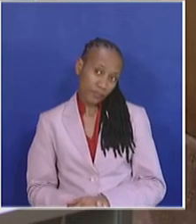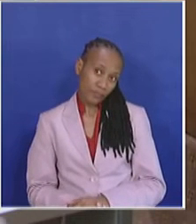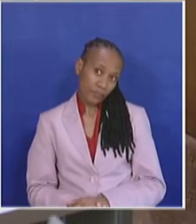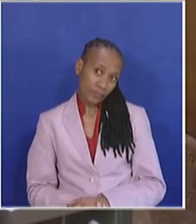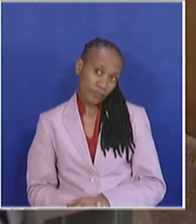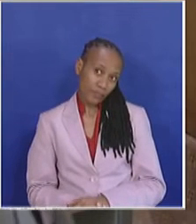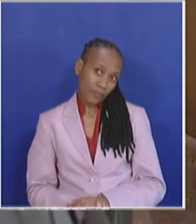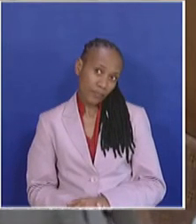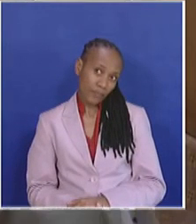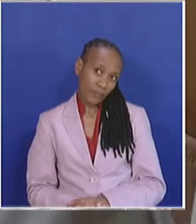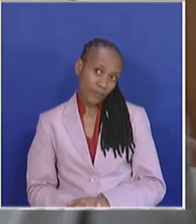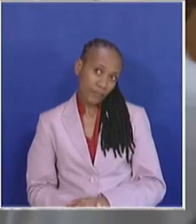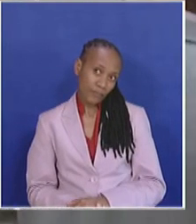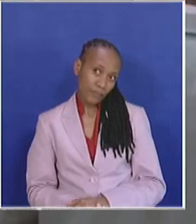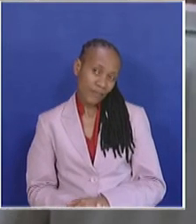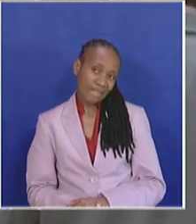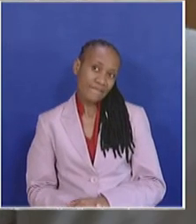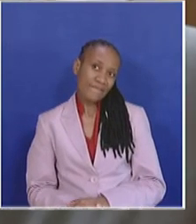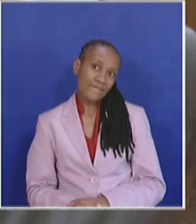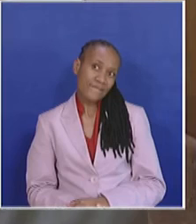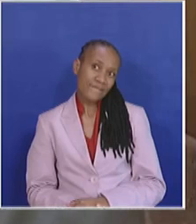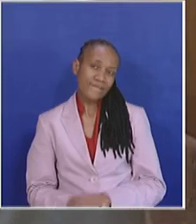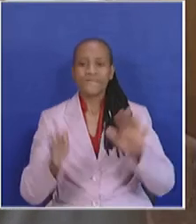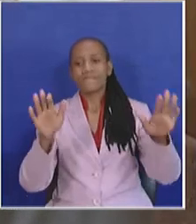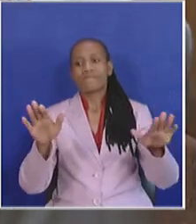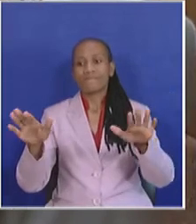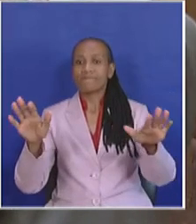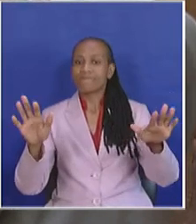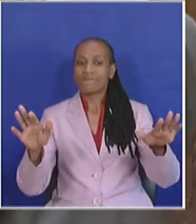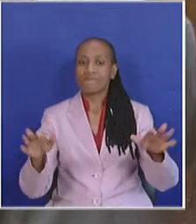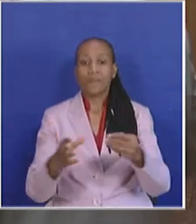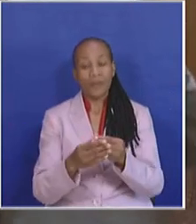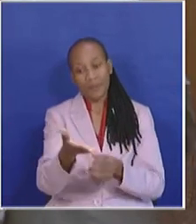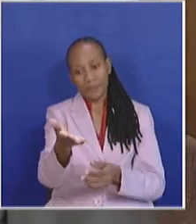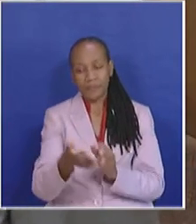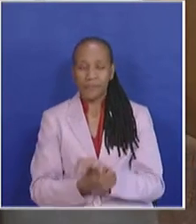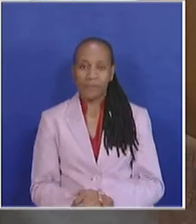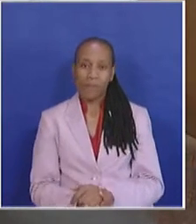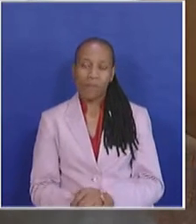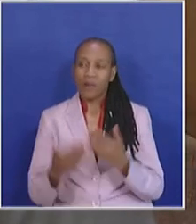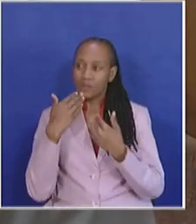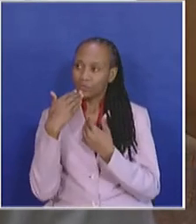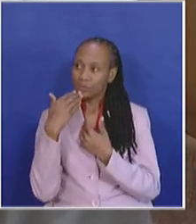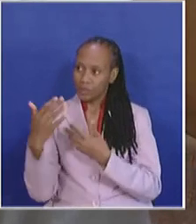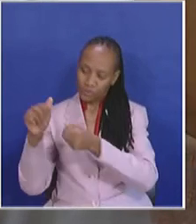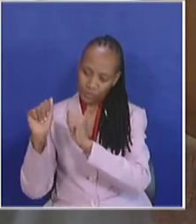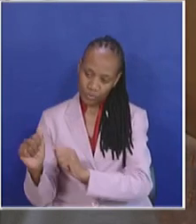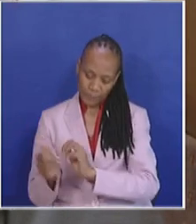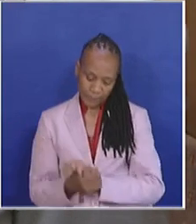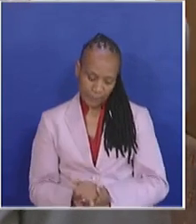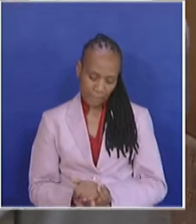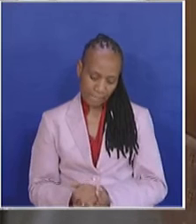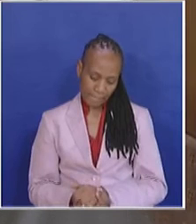Order. Honorable Khaila, you are on the podium. Thank you, Honorable Chairperson.